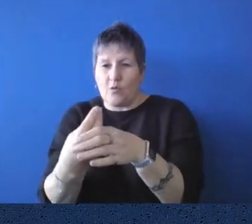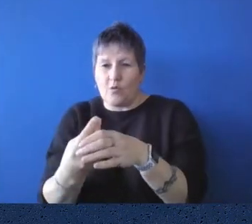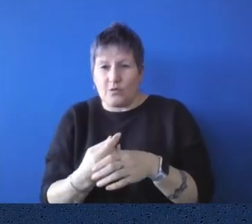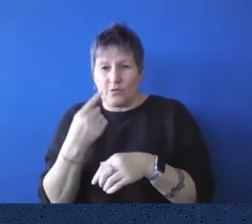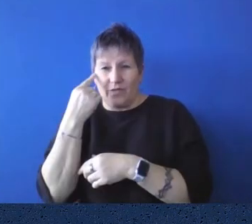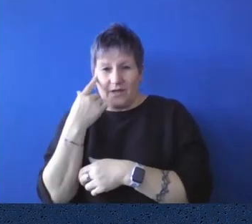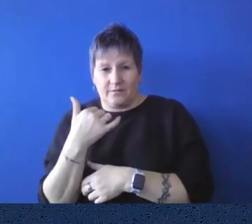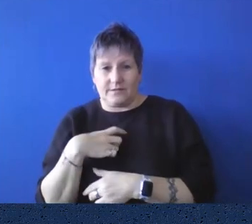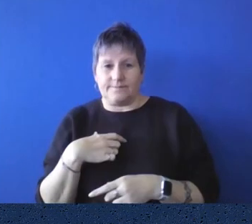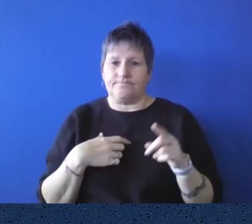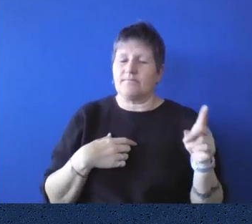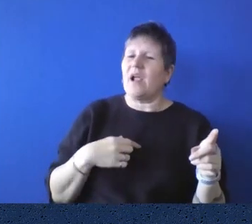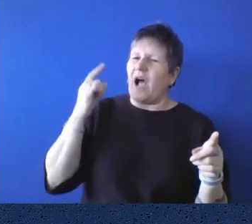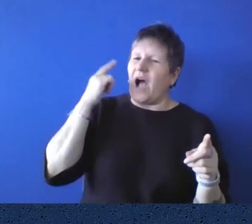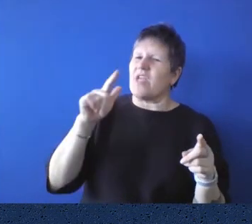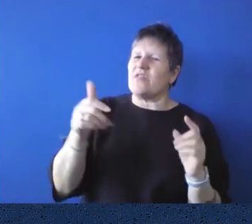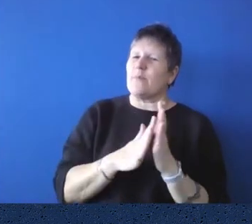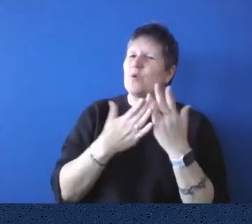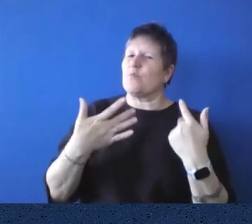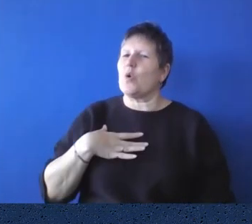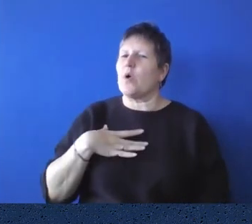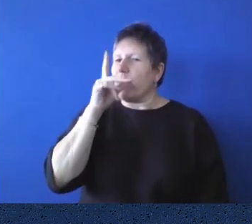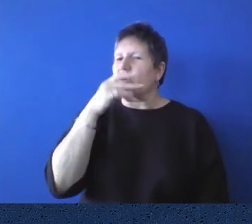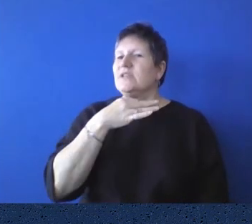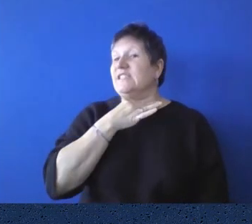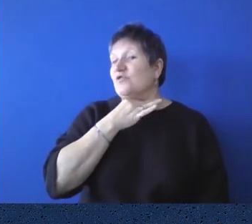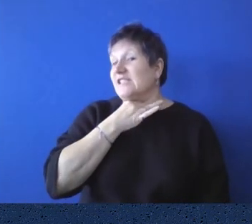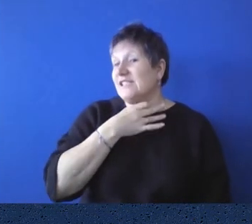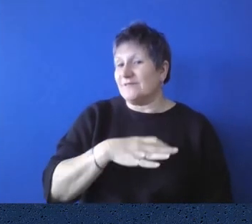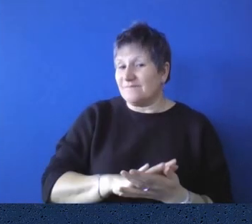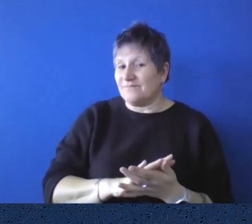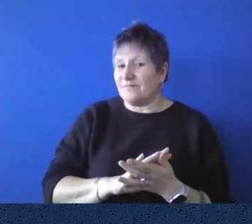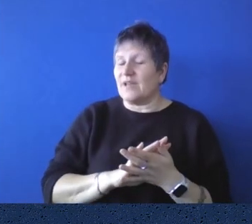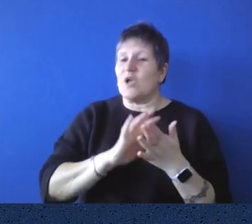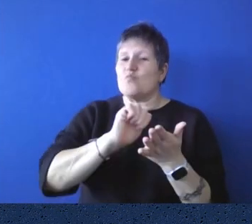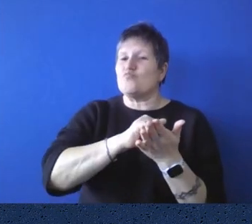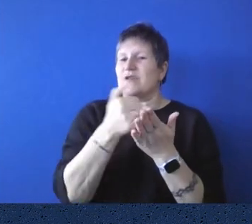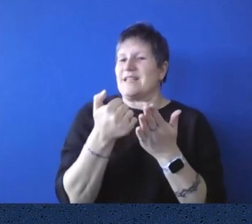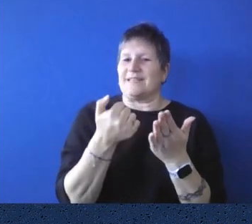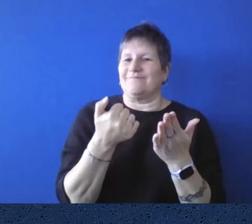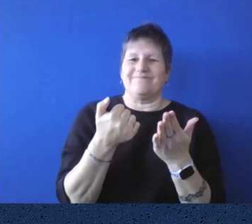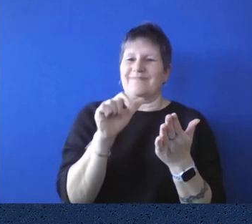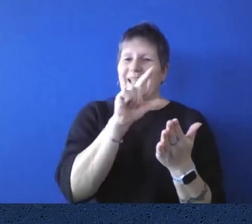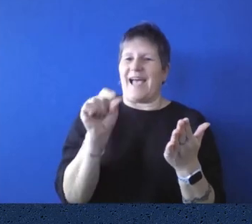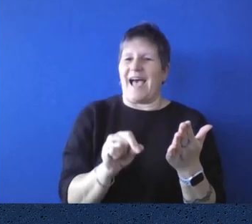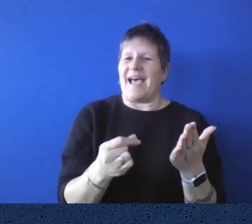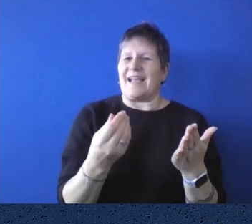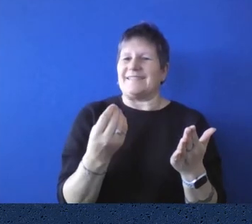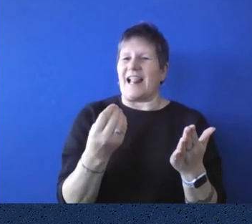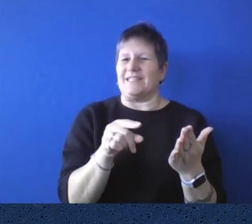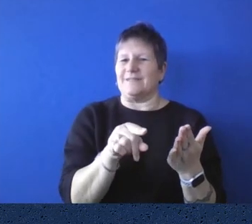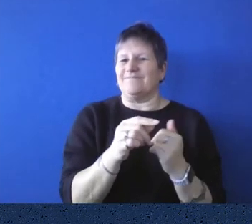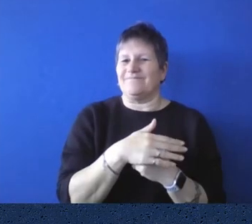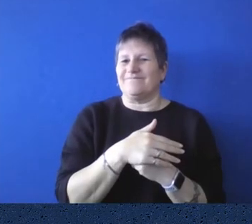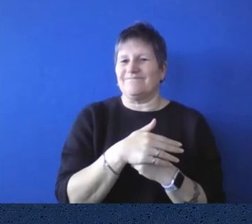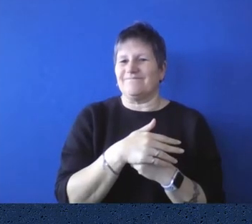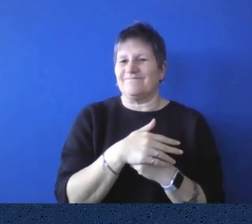say that this is a book of curiosity. So it's essentially, it's, um, printed in Italian. So you would have to, or Venetian specifically. So you